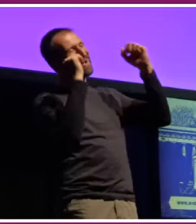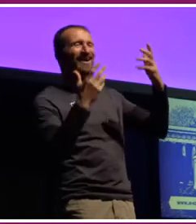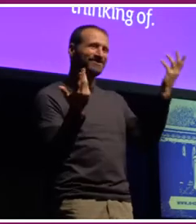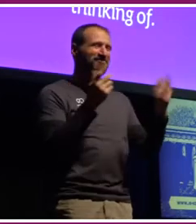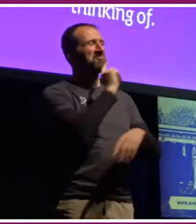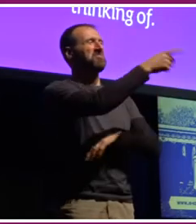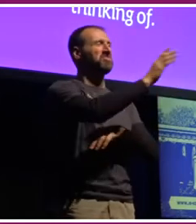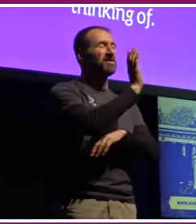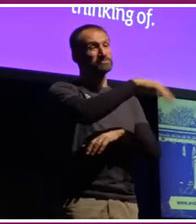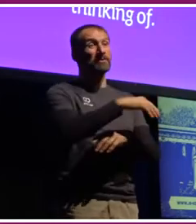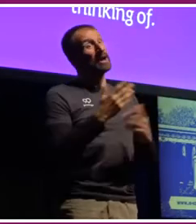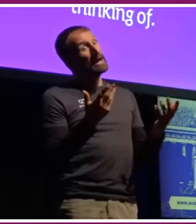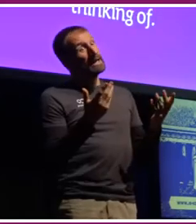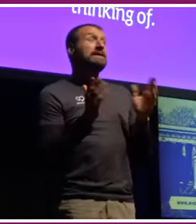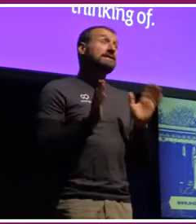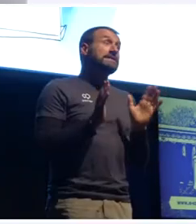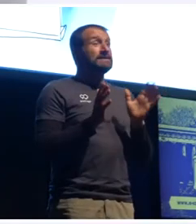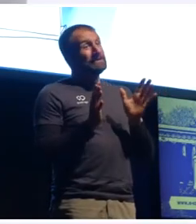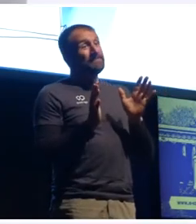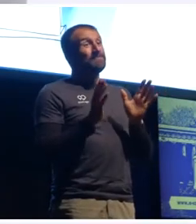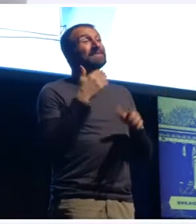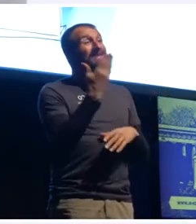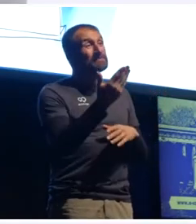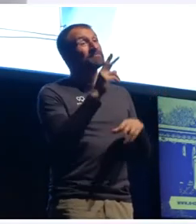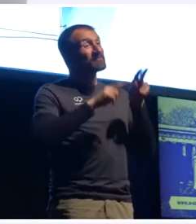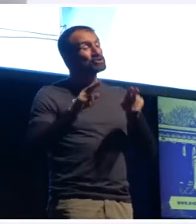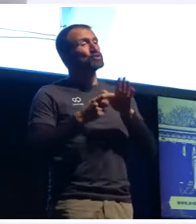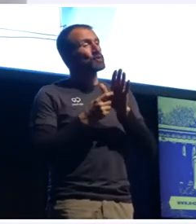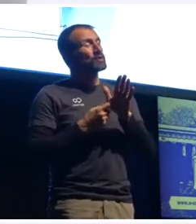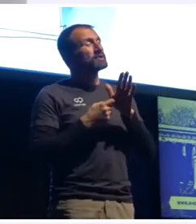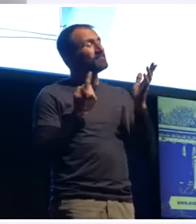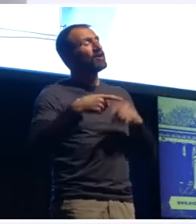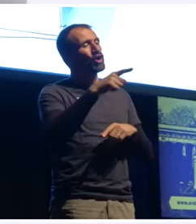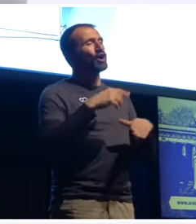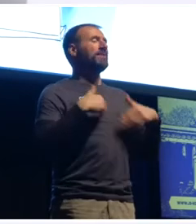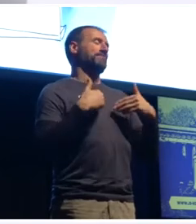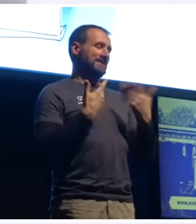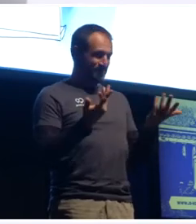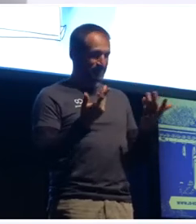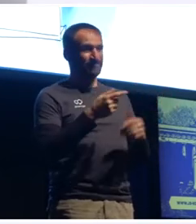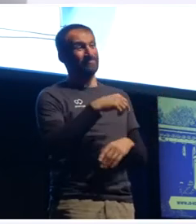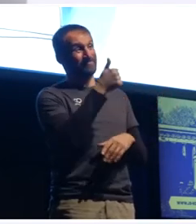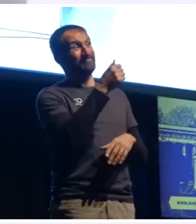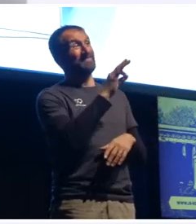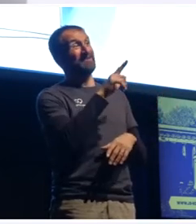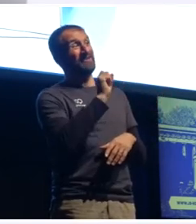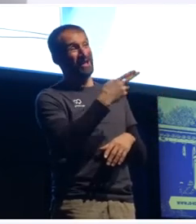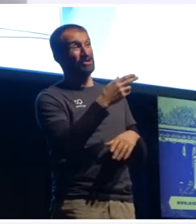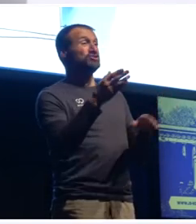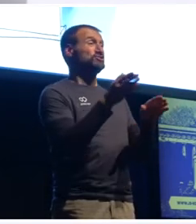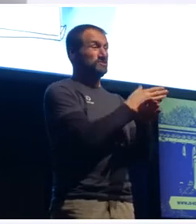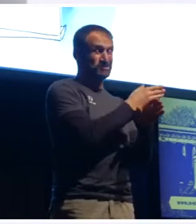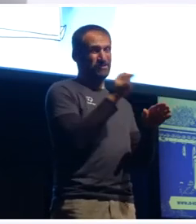there are different reasons you should be happy about it. There are different reasons. So first off, after Flash was booted from